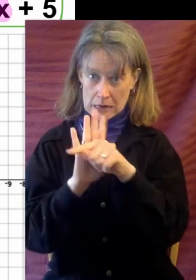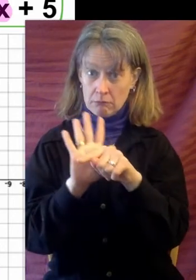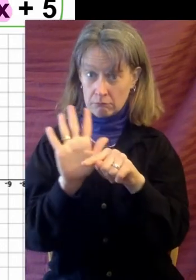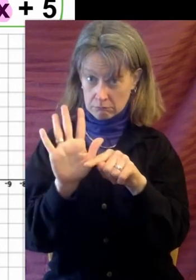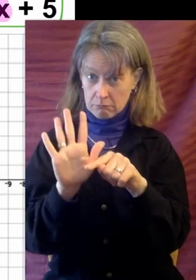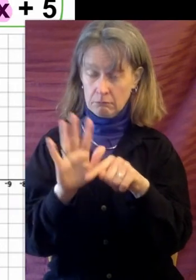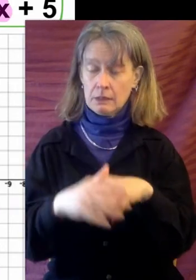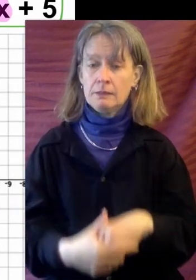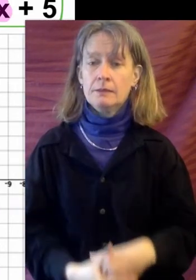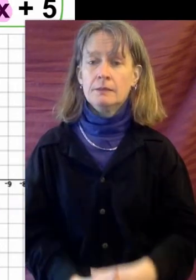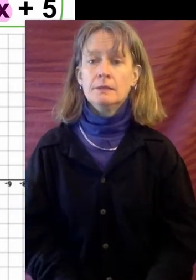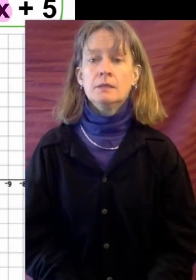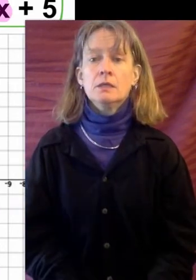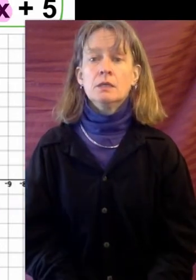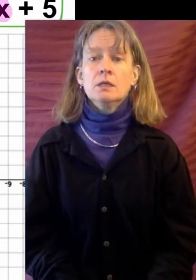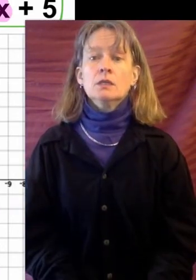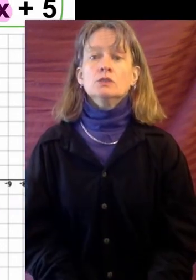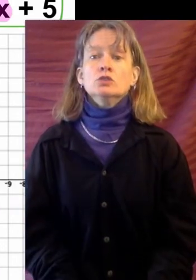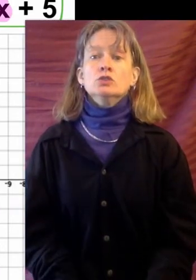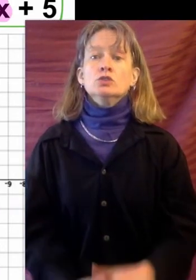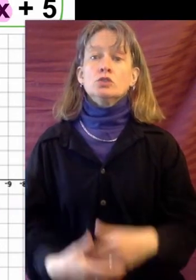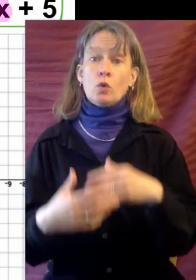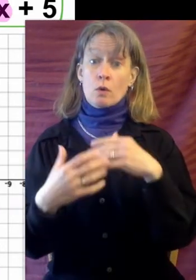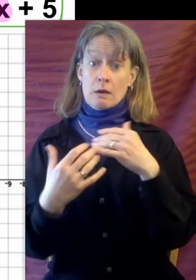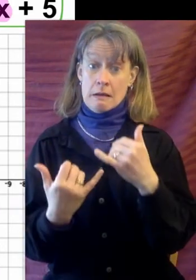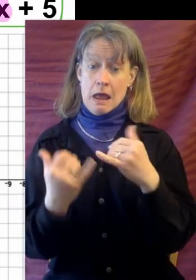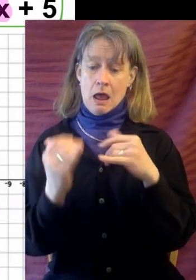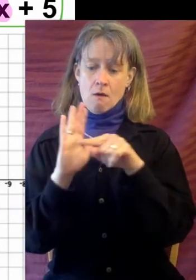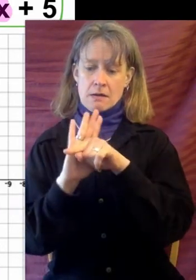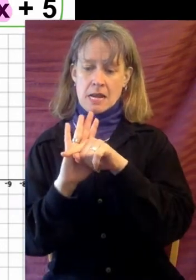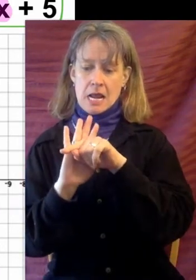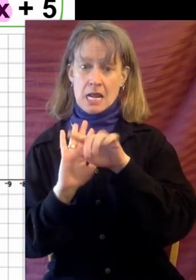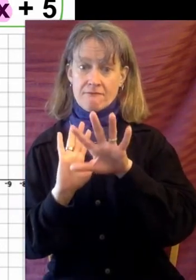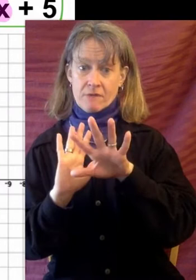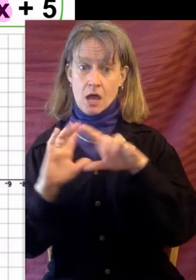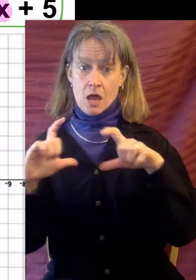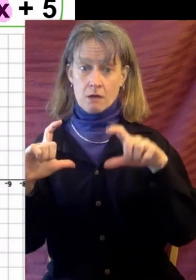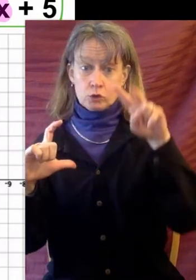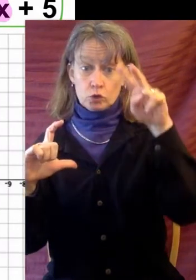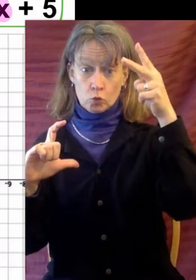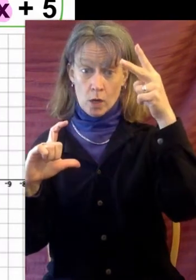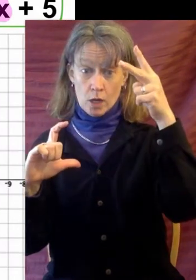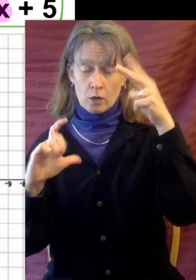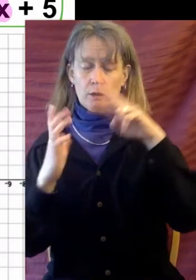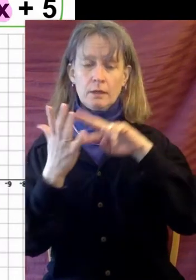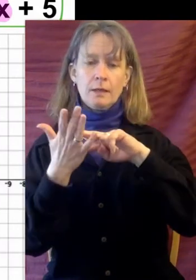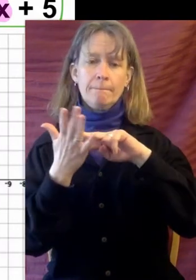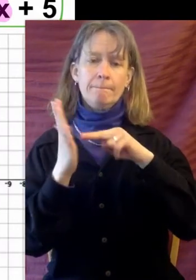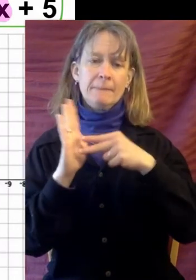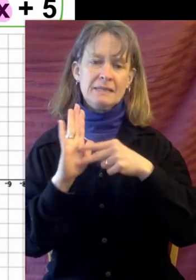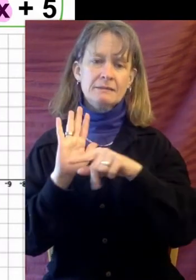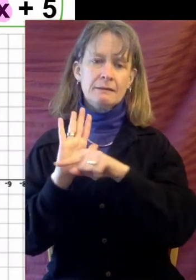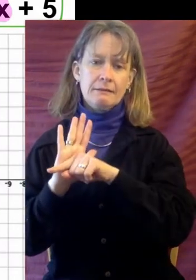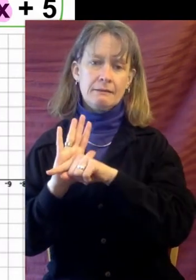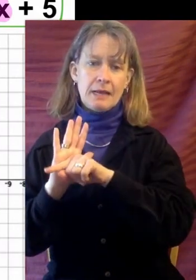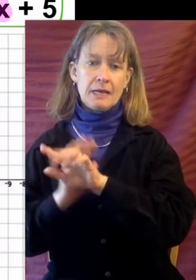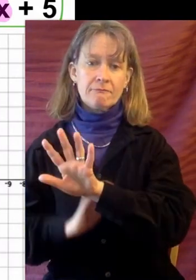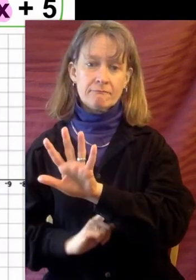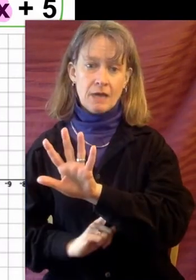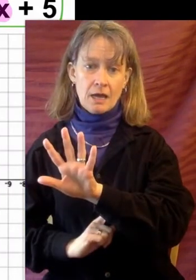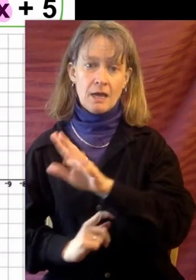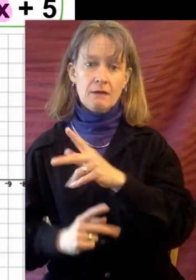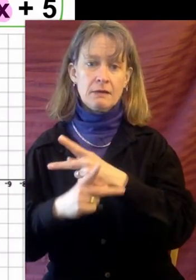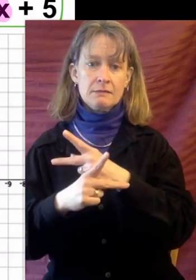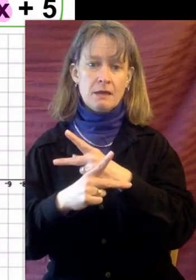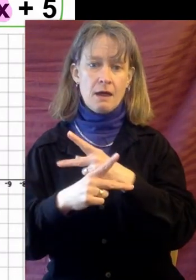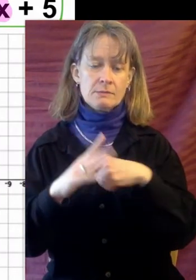So we're going to do negative 5 squared, which is negative 5 times negative 5,